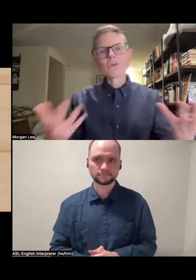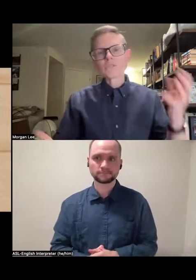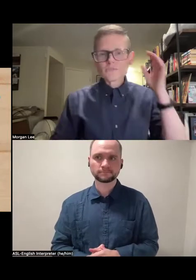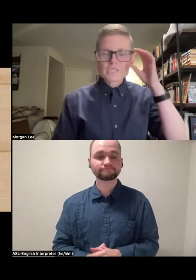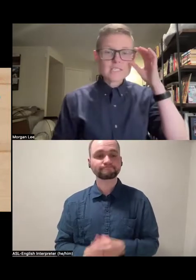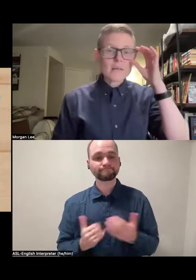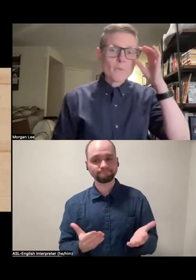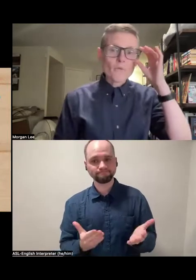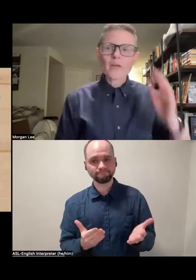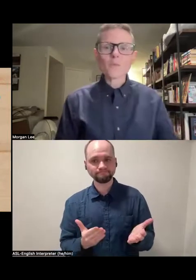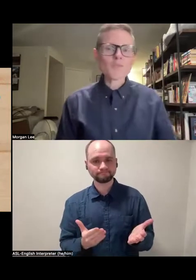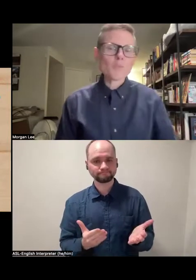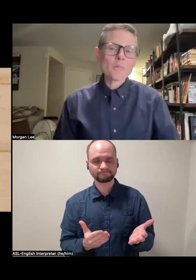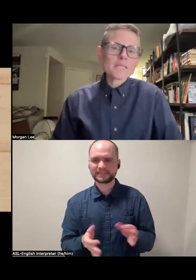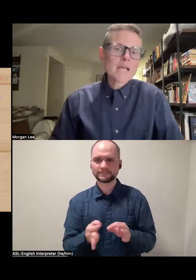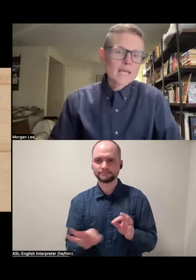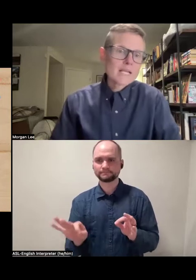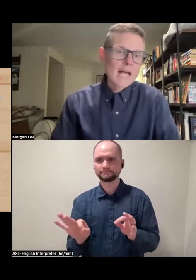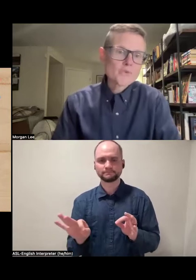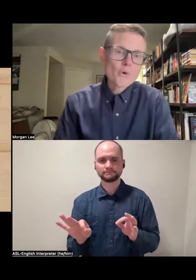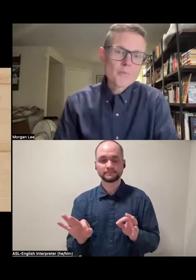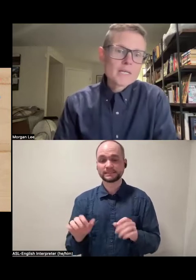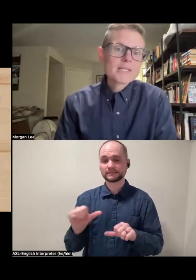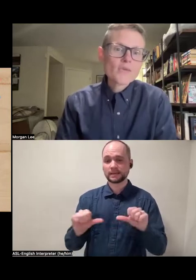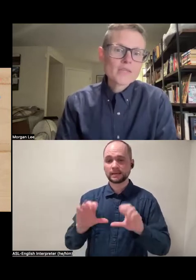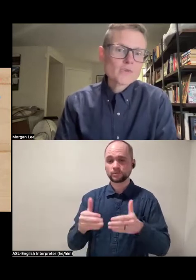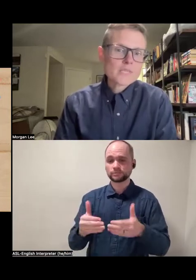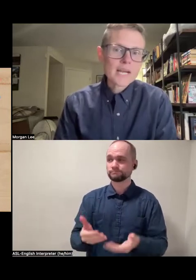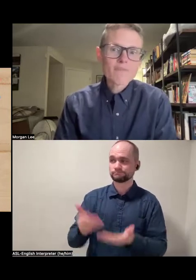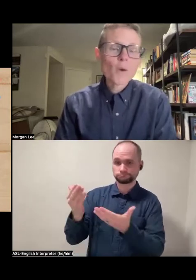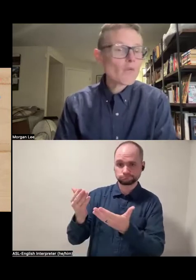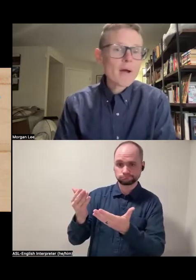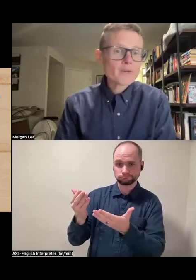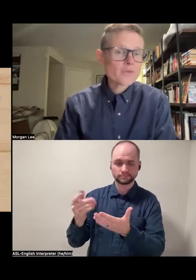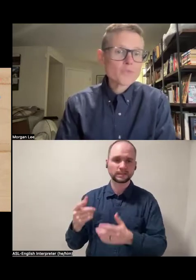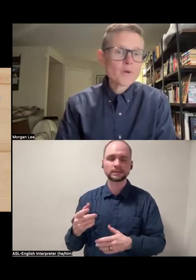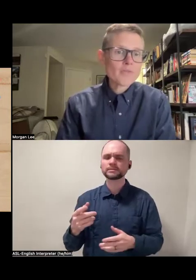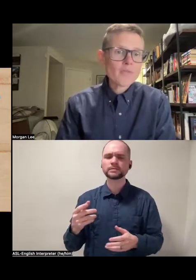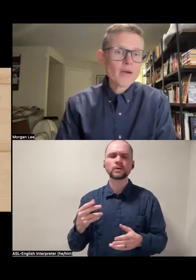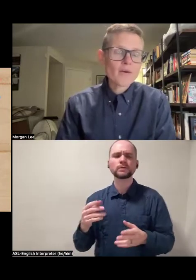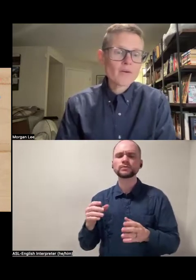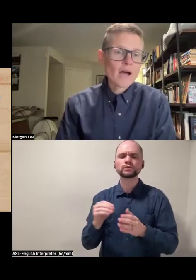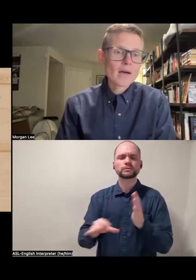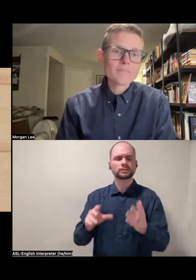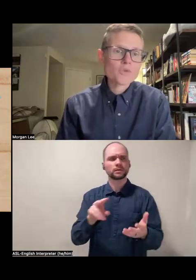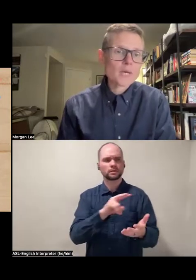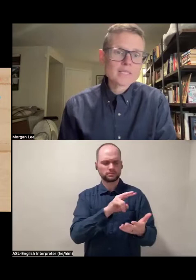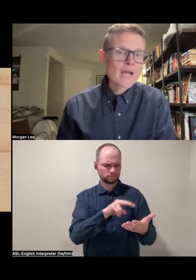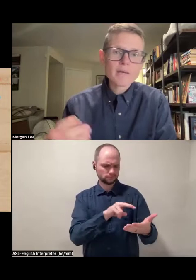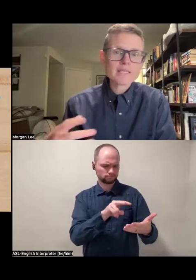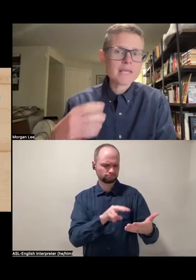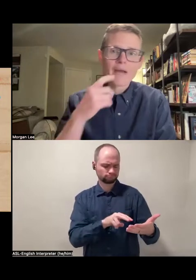And here's just a simple thing that we've put up in the science classroom so that students can have quick reminders when they're